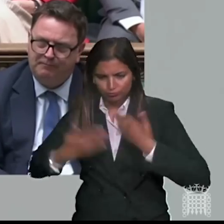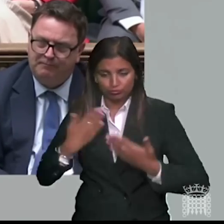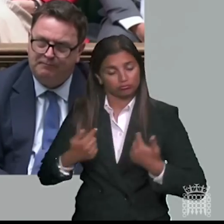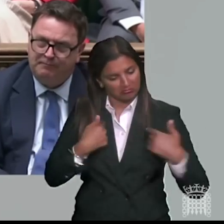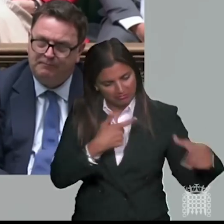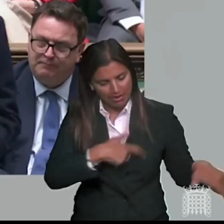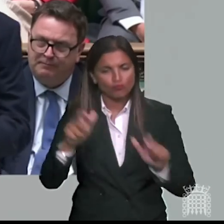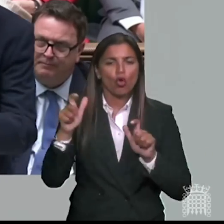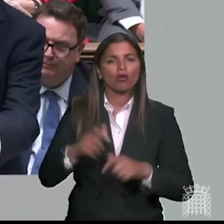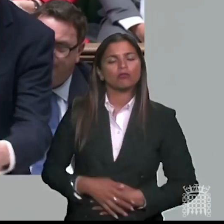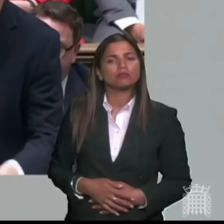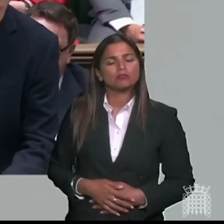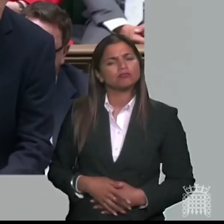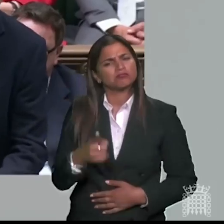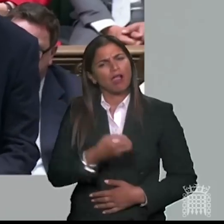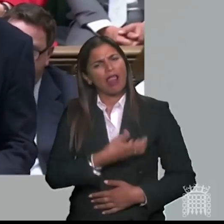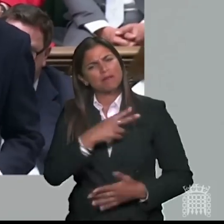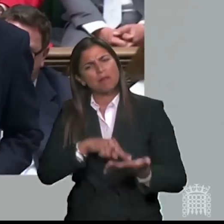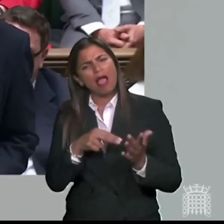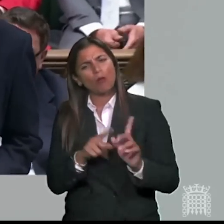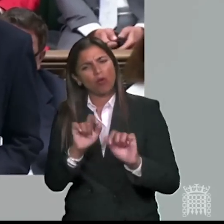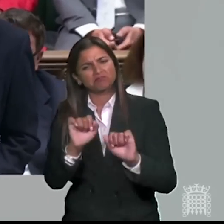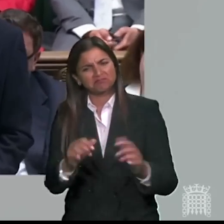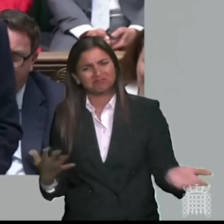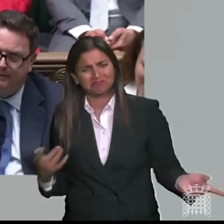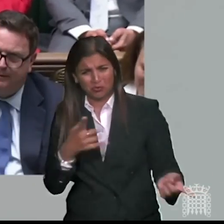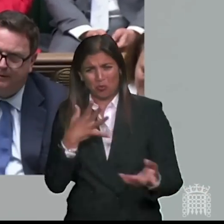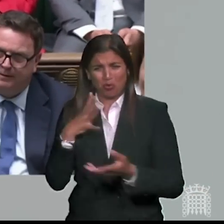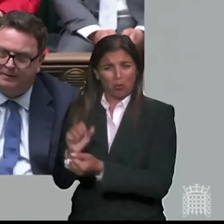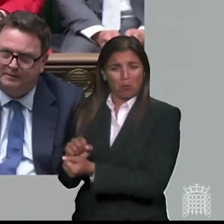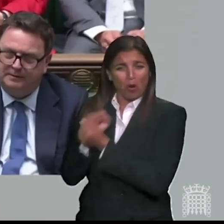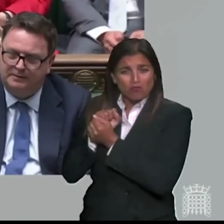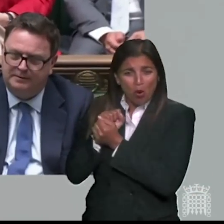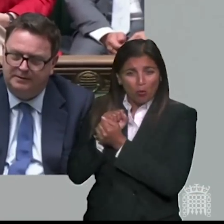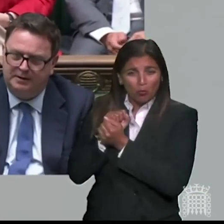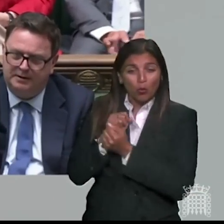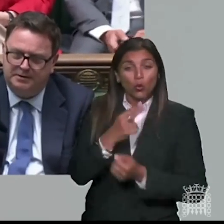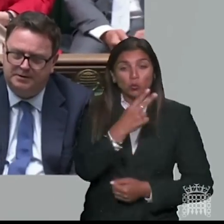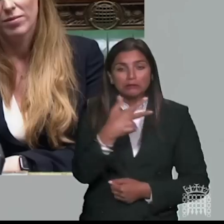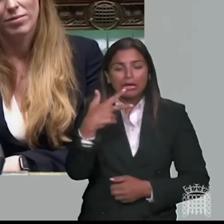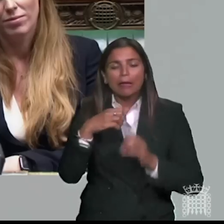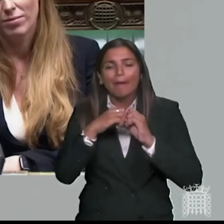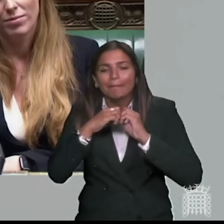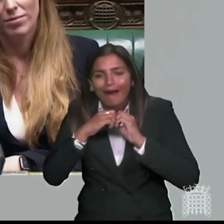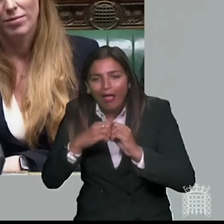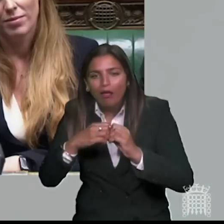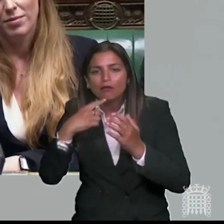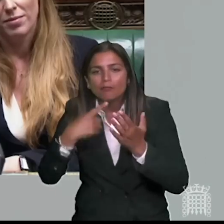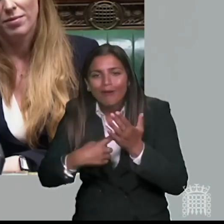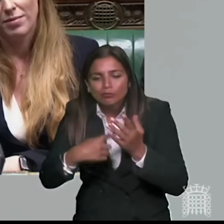to do so. But what's Labour's plan? To borrow £28 billion a